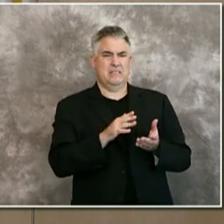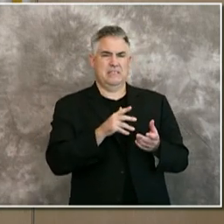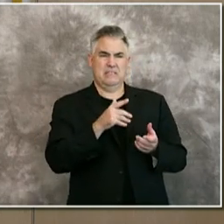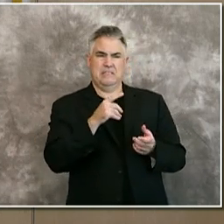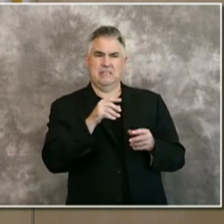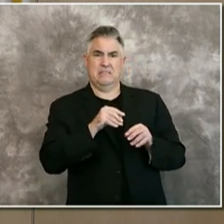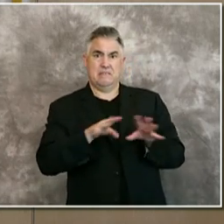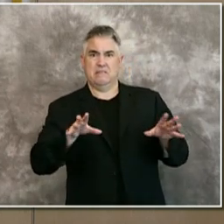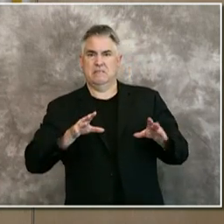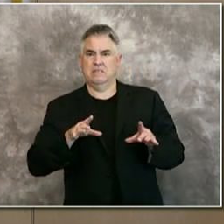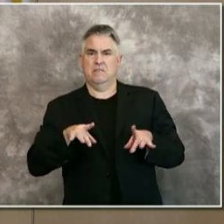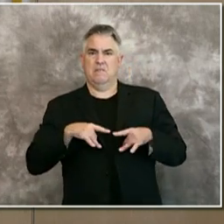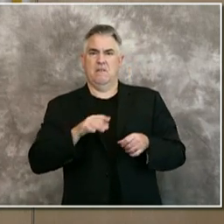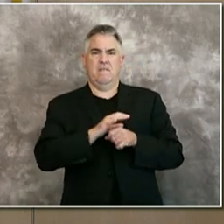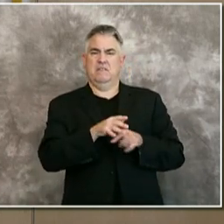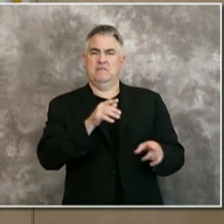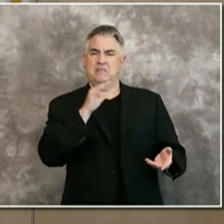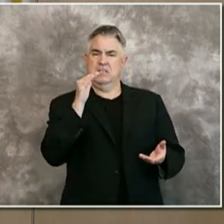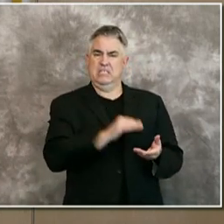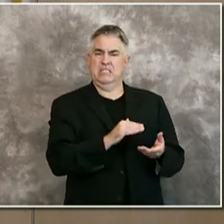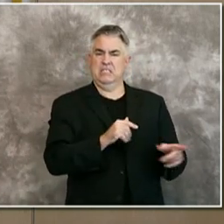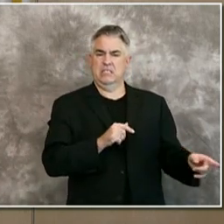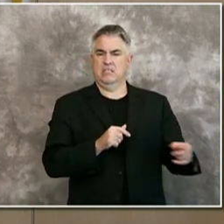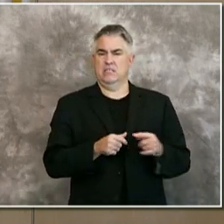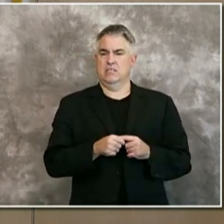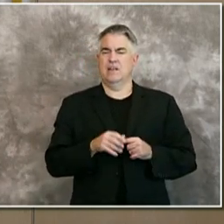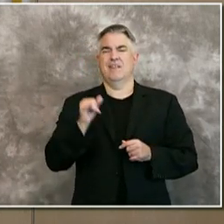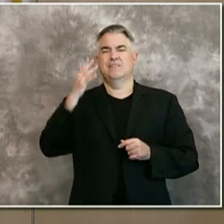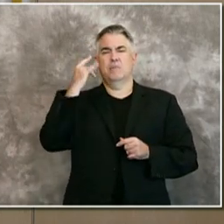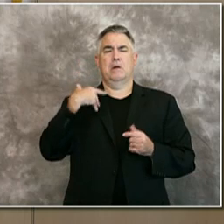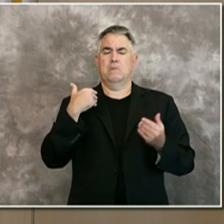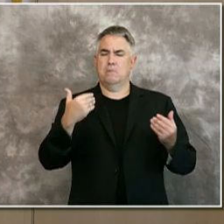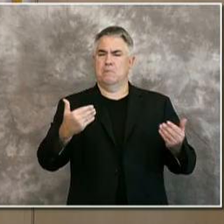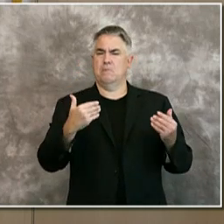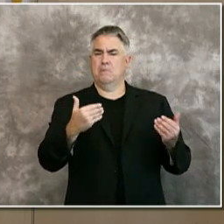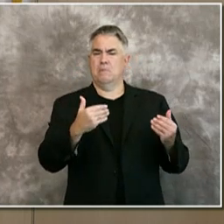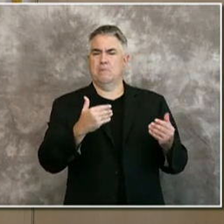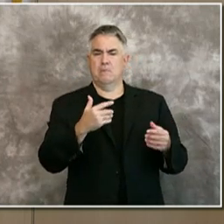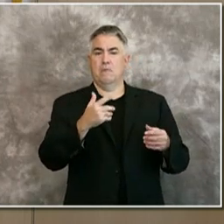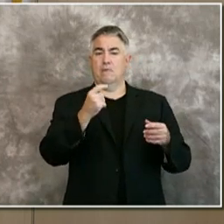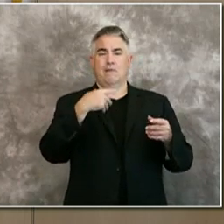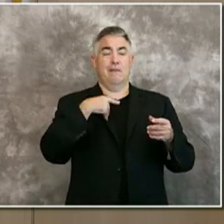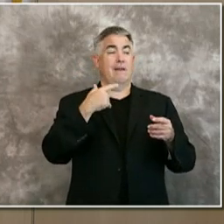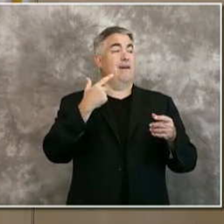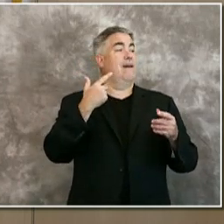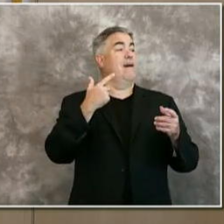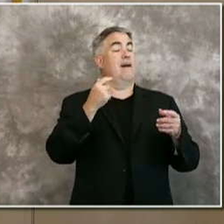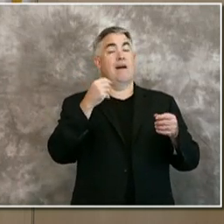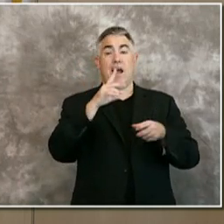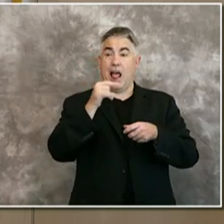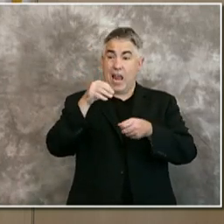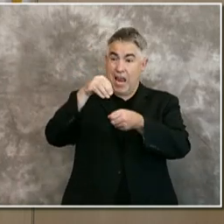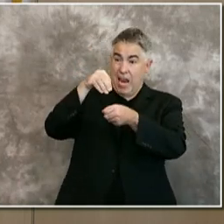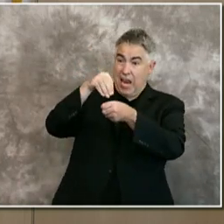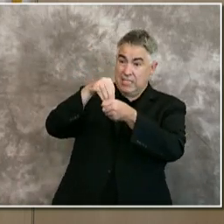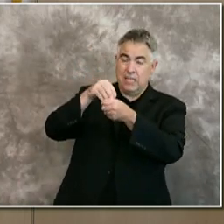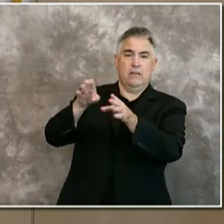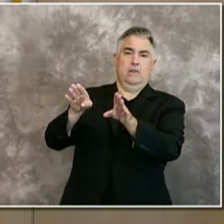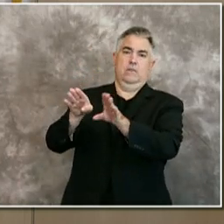indoor events. That's the reason why we are closing indoor bars, restaurants, but continuing to